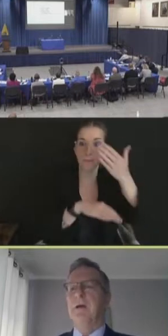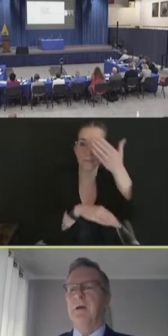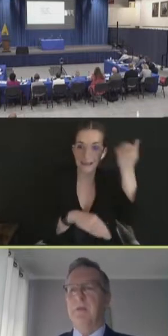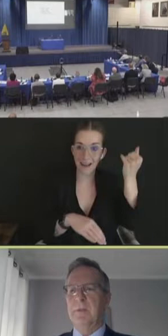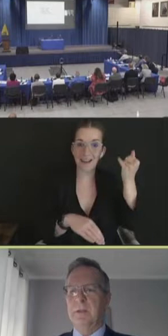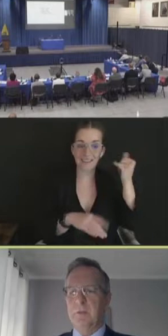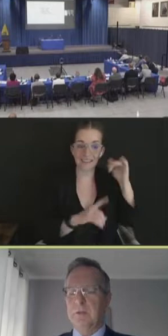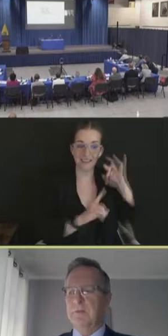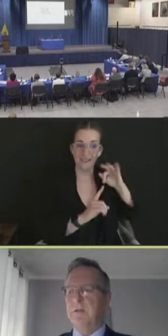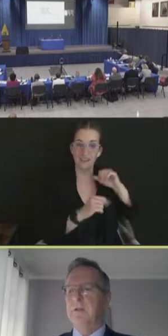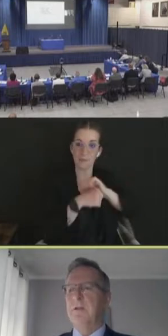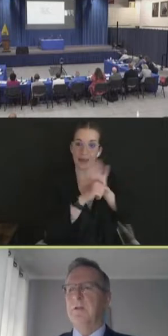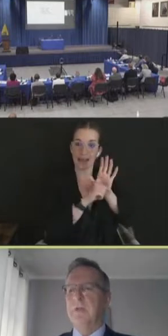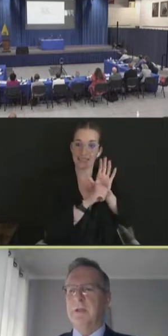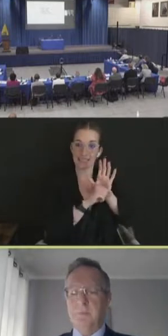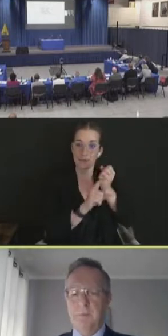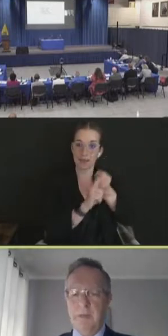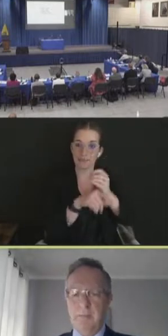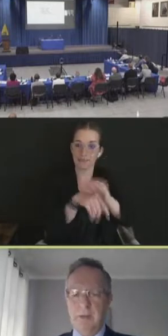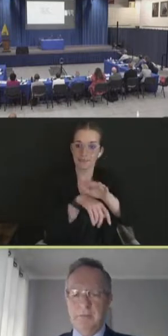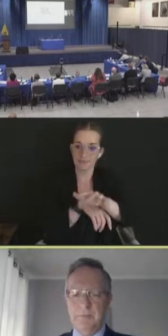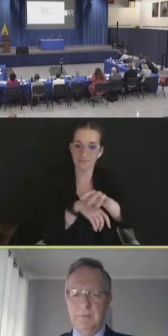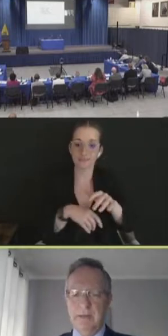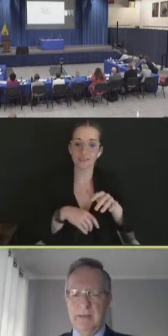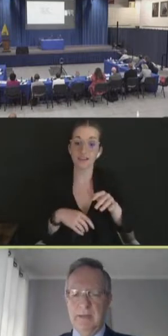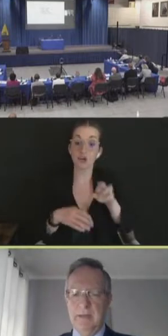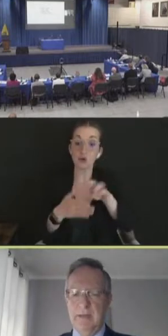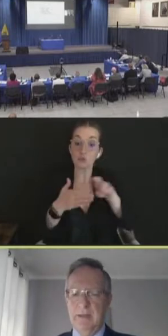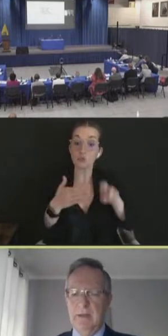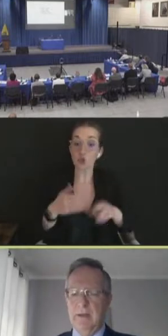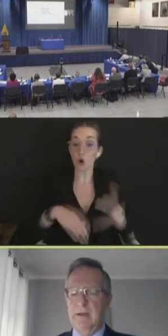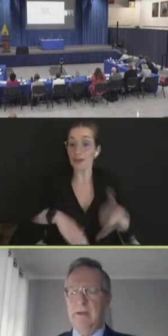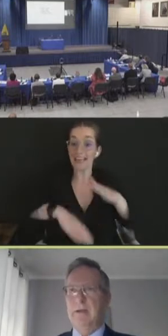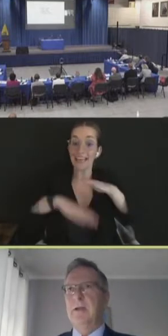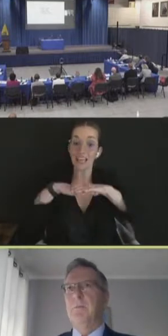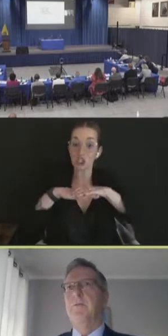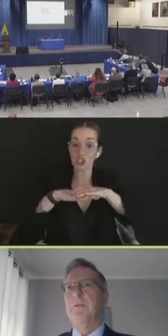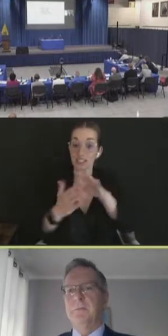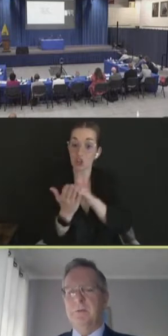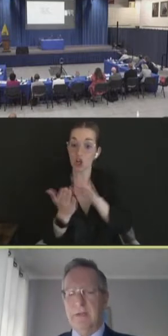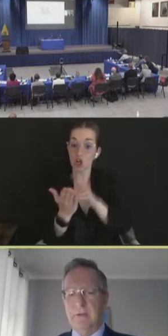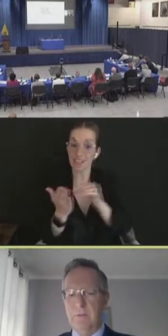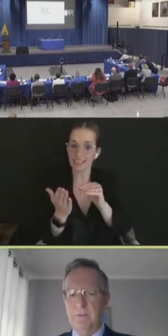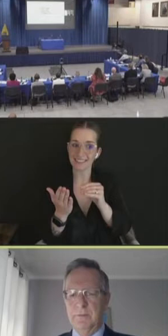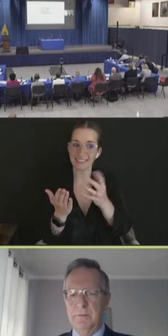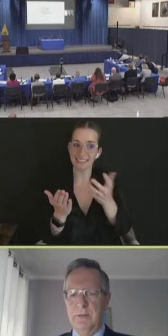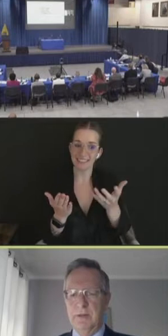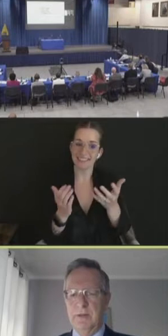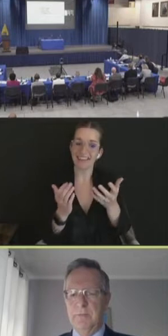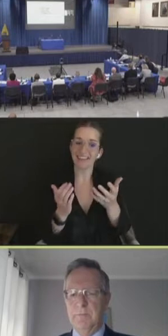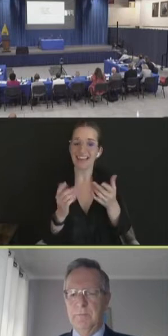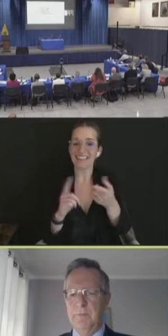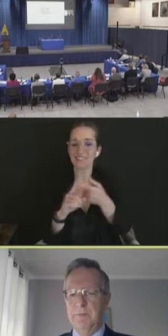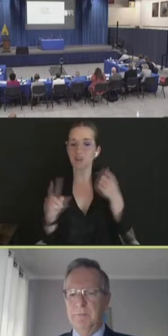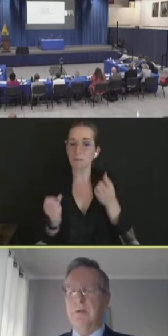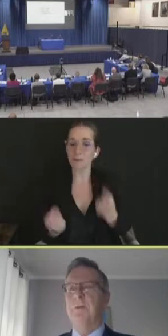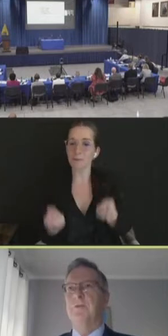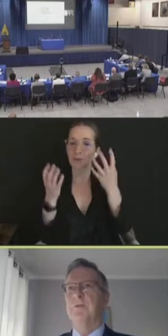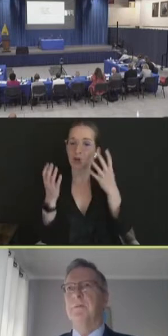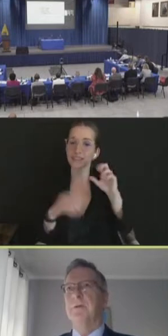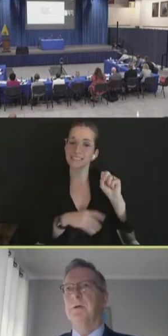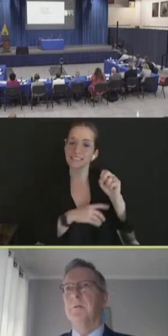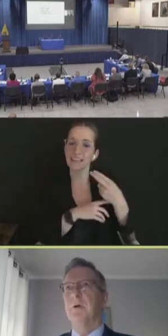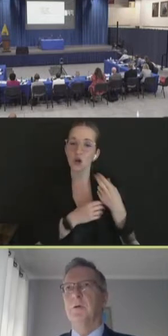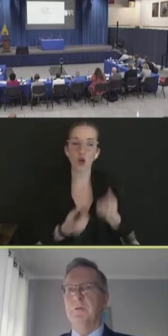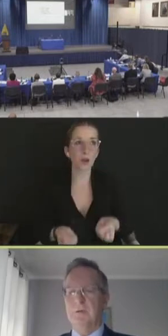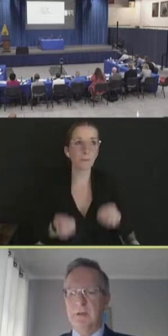resulting increase in learning has been made possible by a multi-stakeholder,